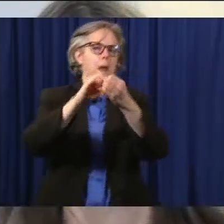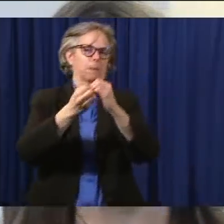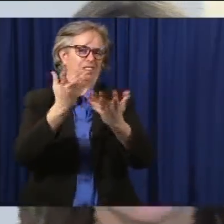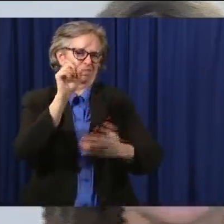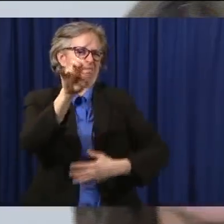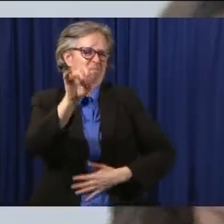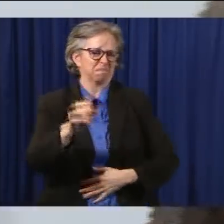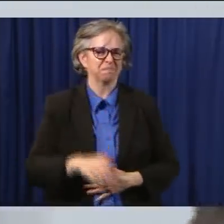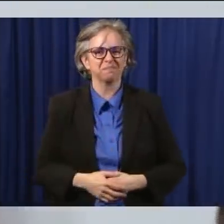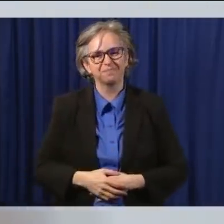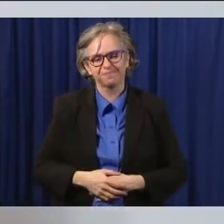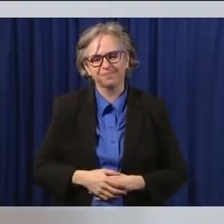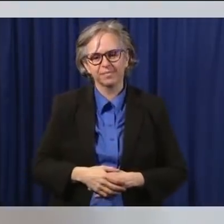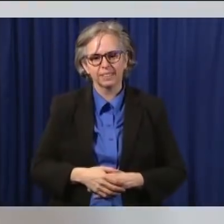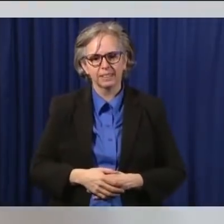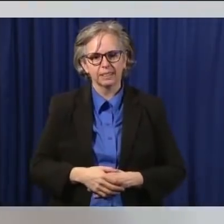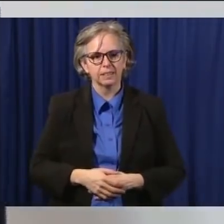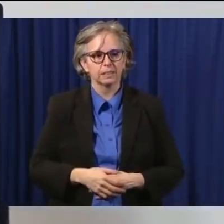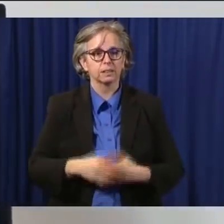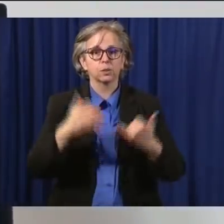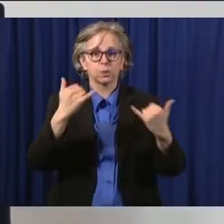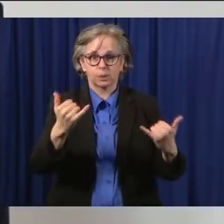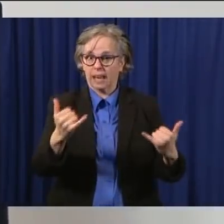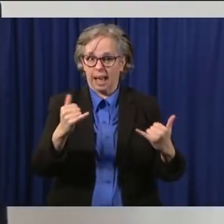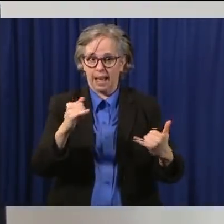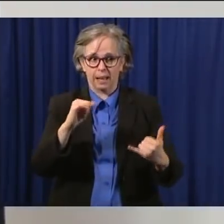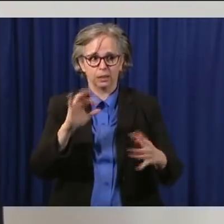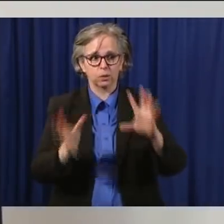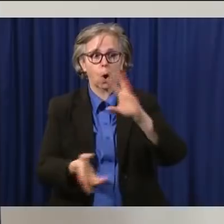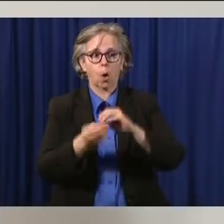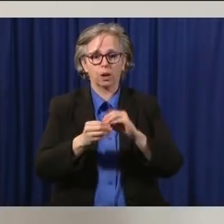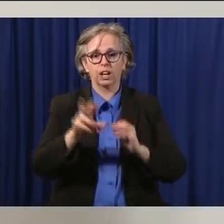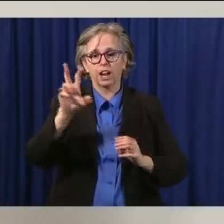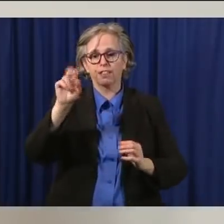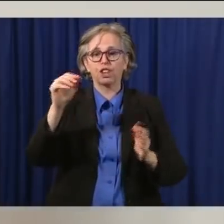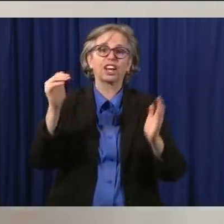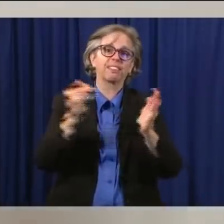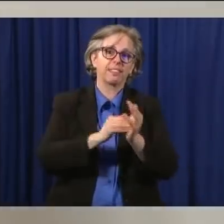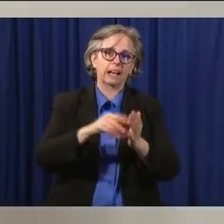of today, in Ohio, we have seen